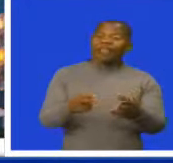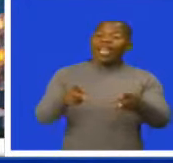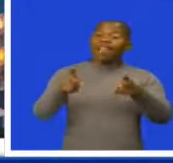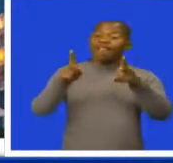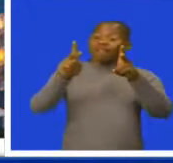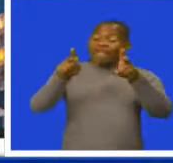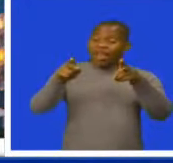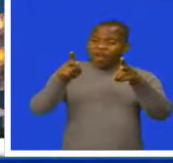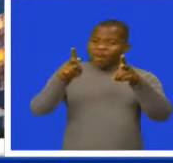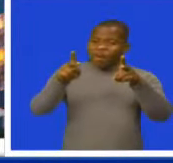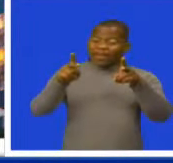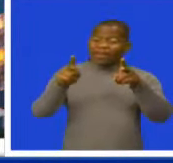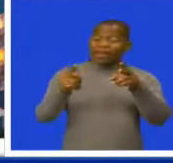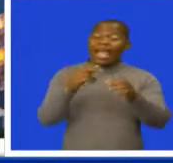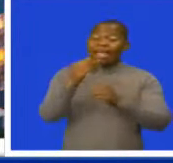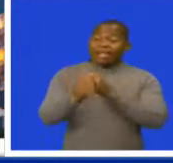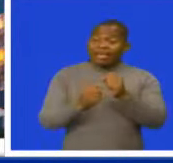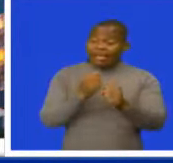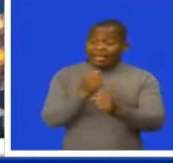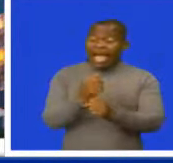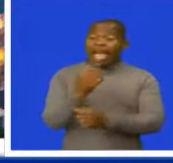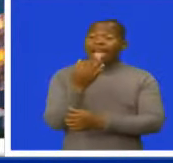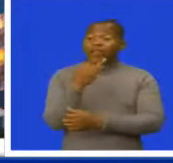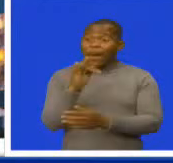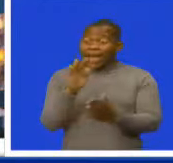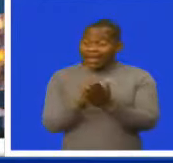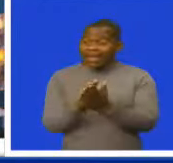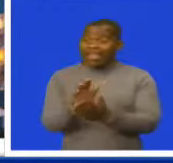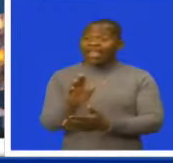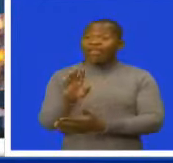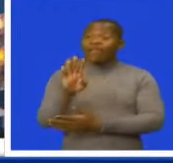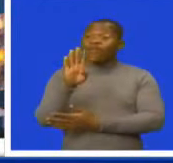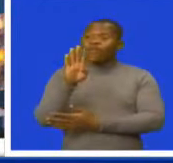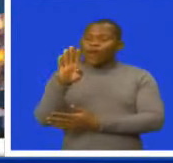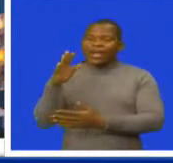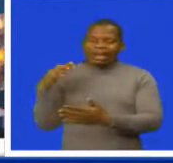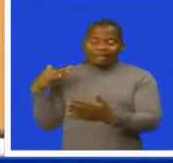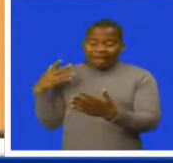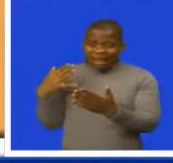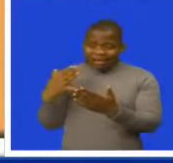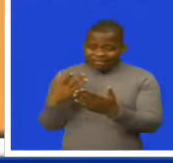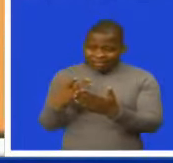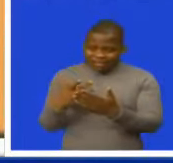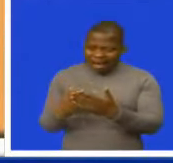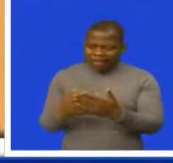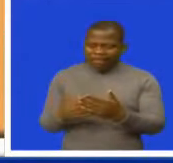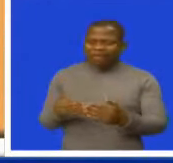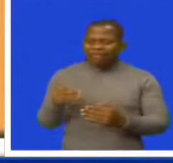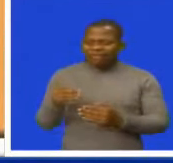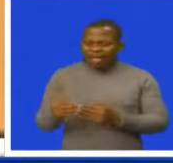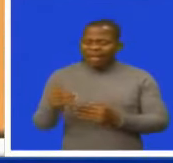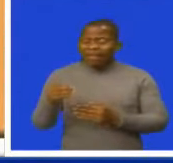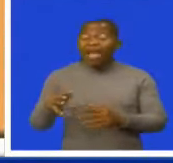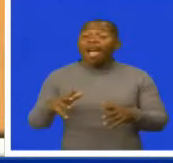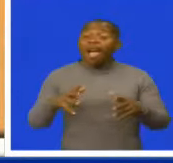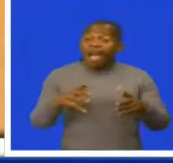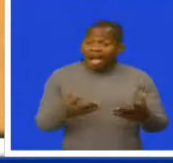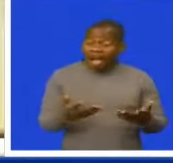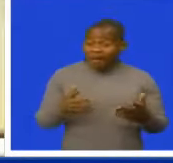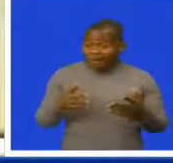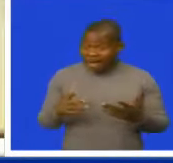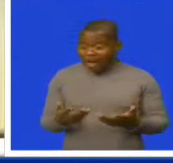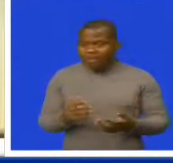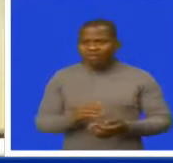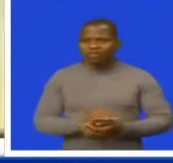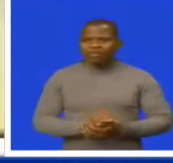emhlanganweni lobanjelwe ehotela le Royal Villas eZulwini. Ngenyanga yenyoni kulomnyaka litiko letekuvakasha